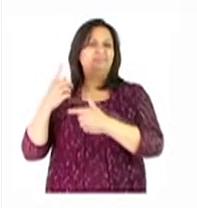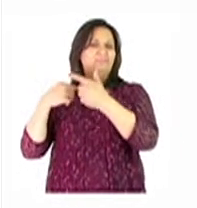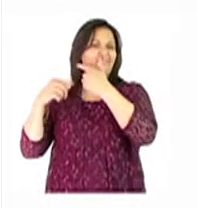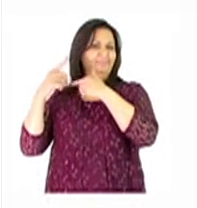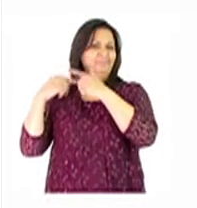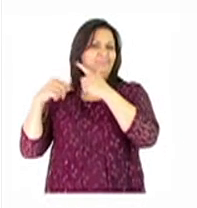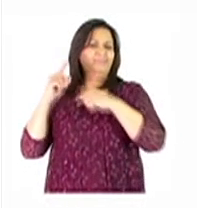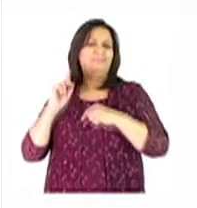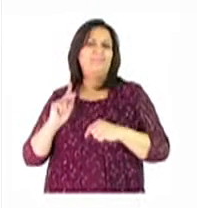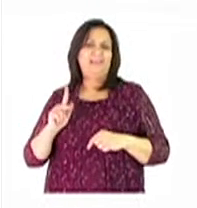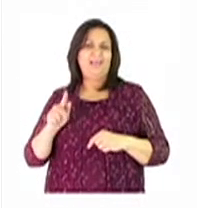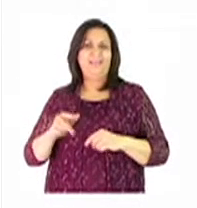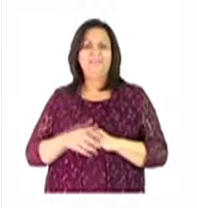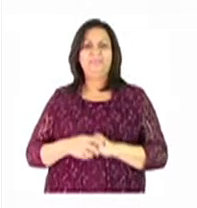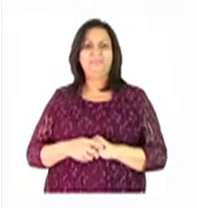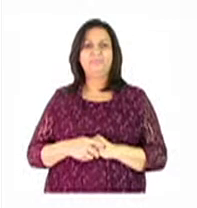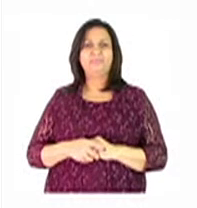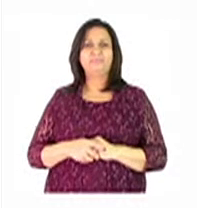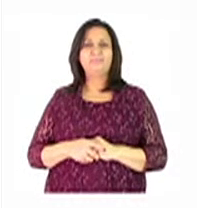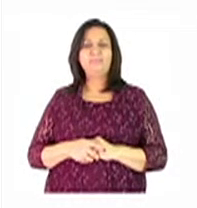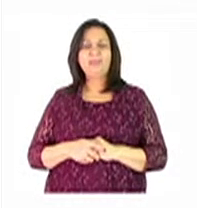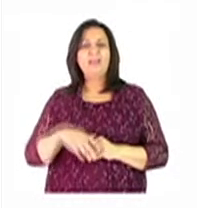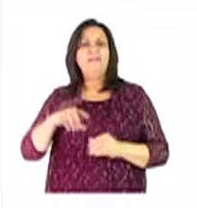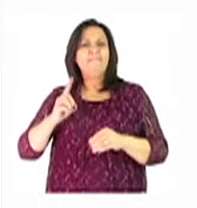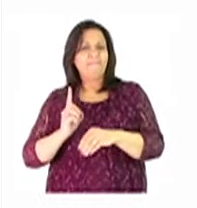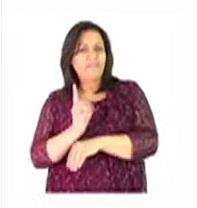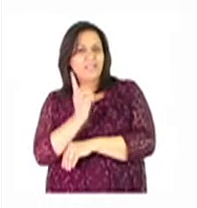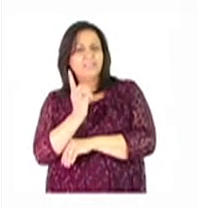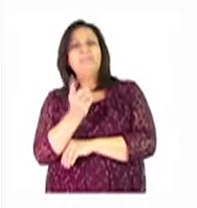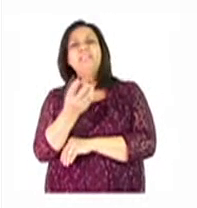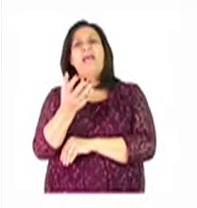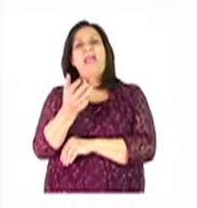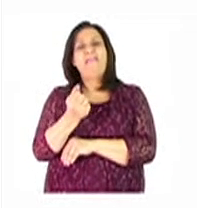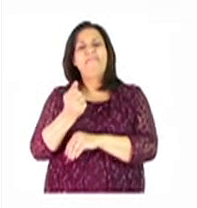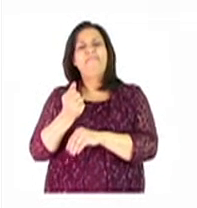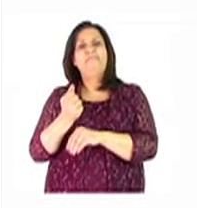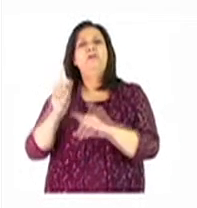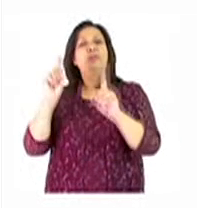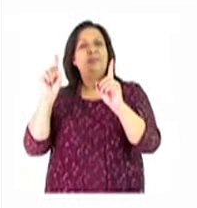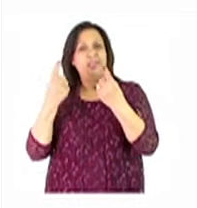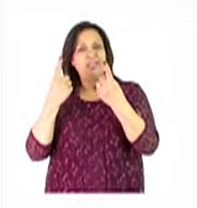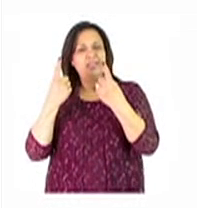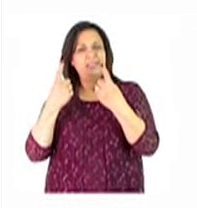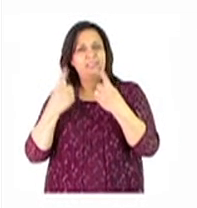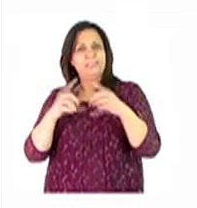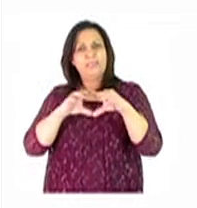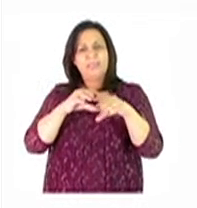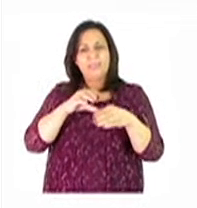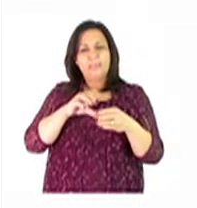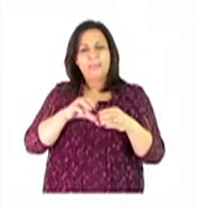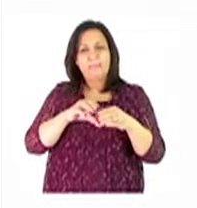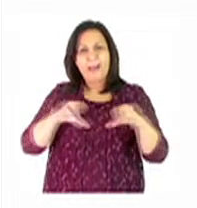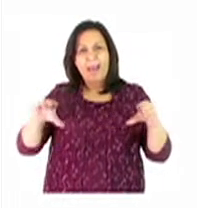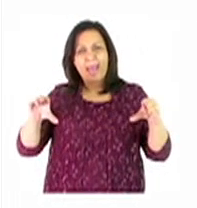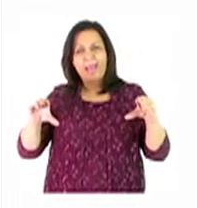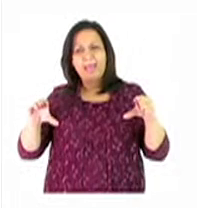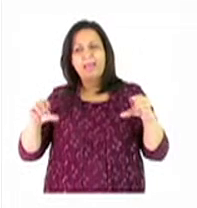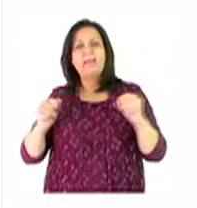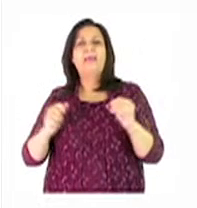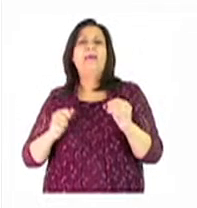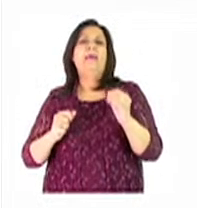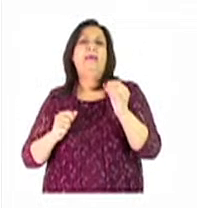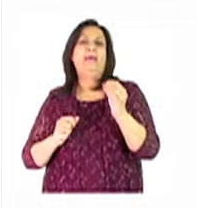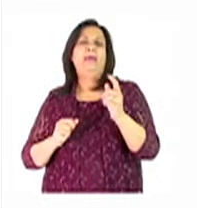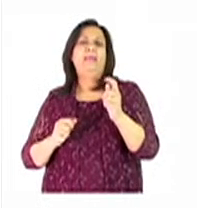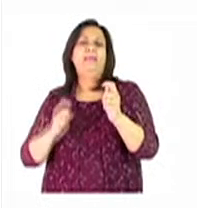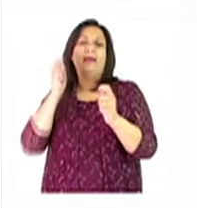We need to have all the tools, that's picture number 1 and the planks. And then